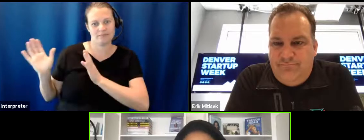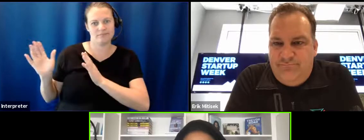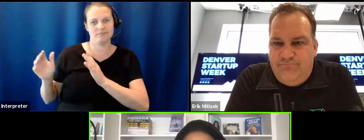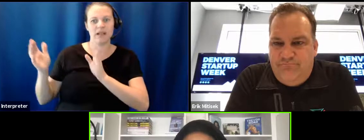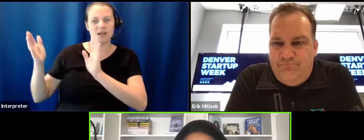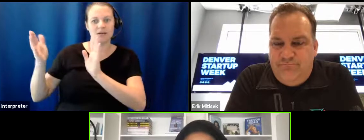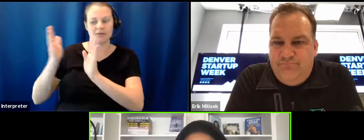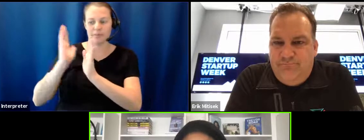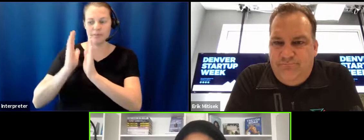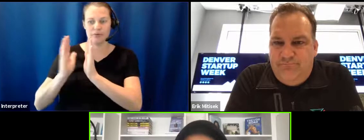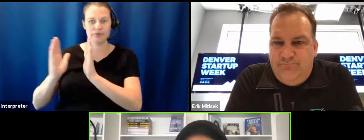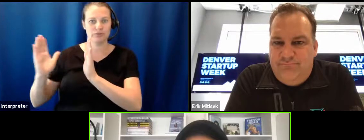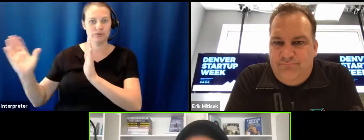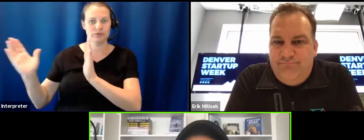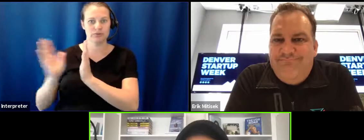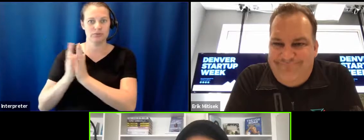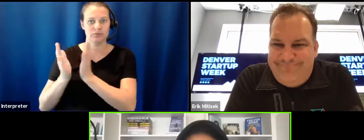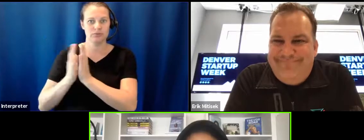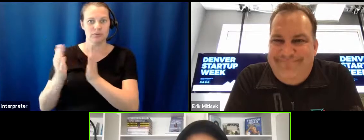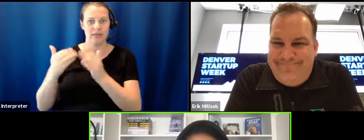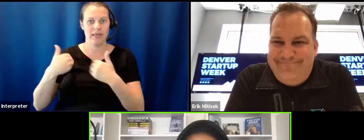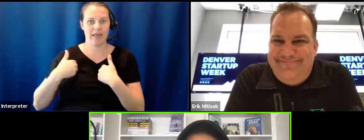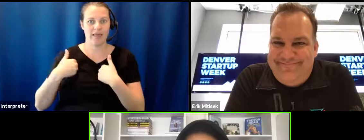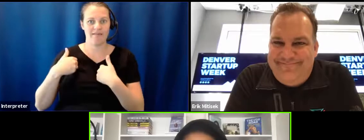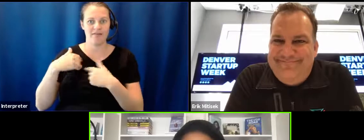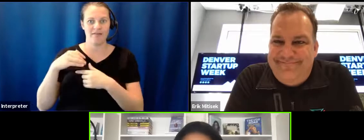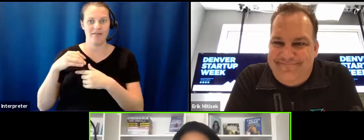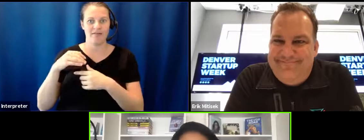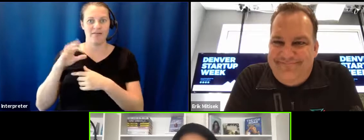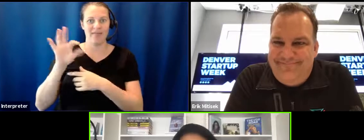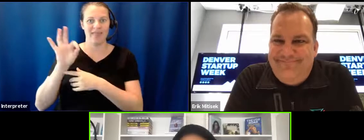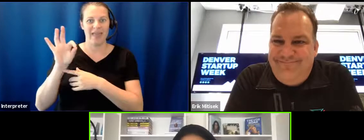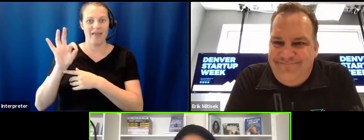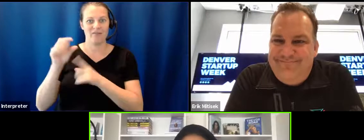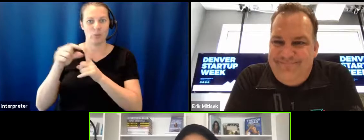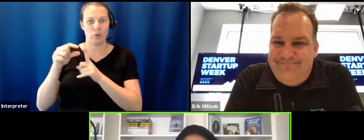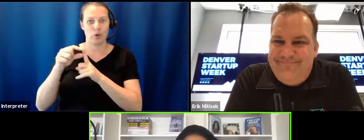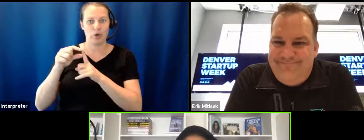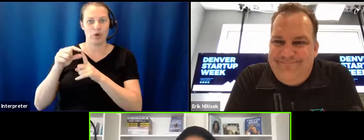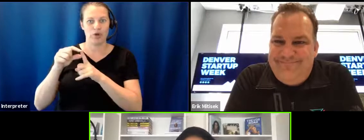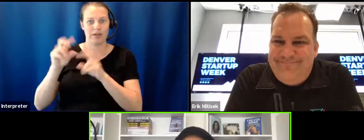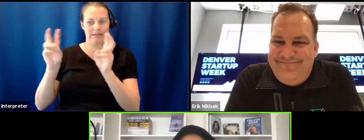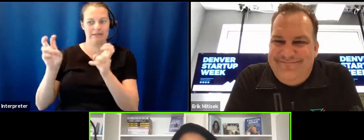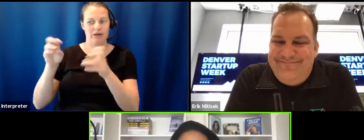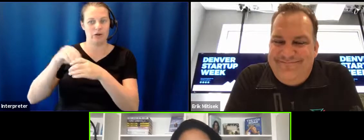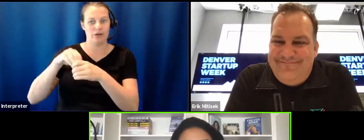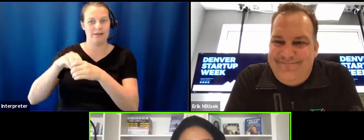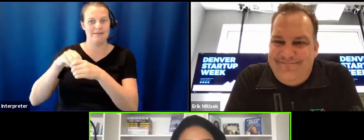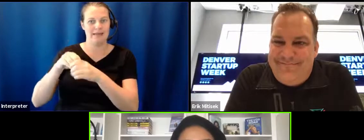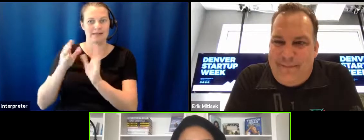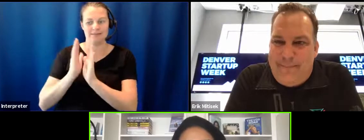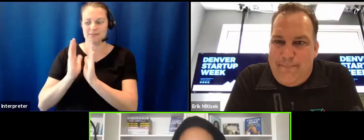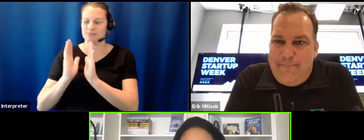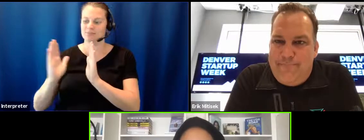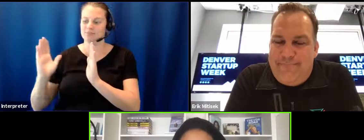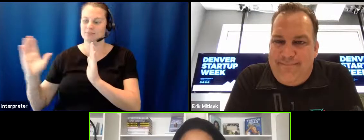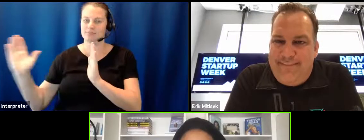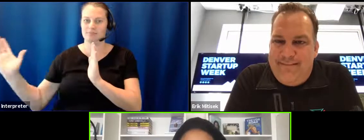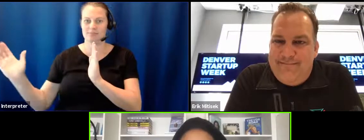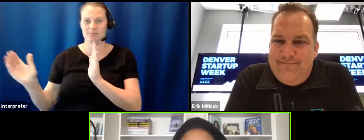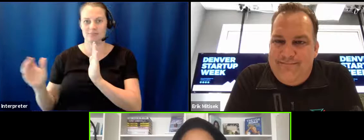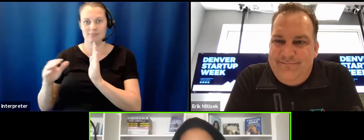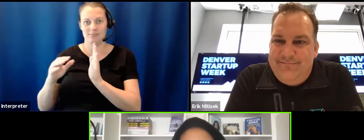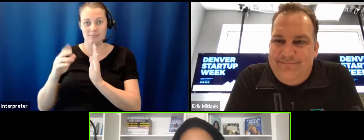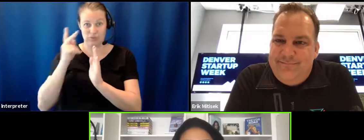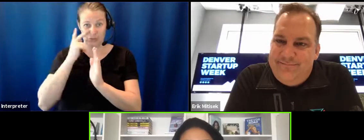a row of books that have the F word in it as a title, right? It's just a row of books that have the F word as the title. And you see them in the